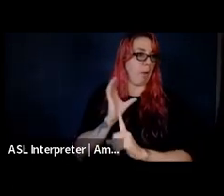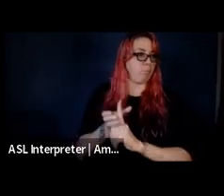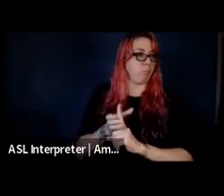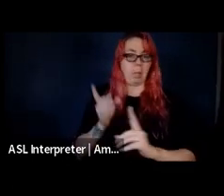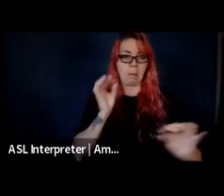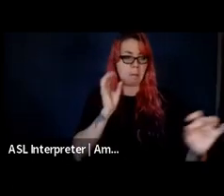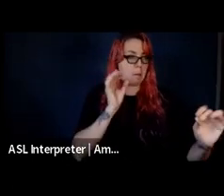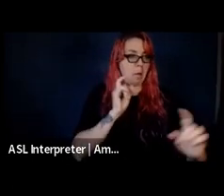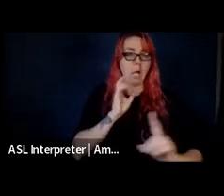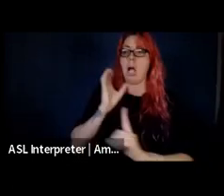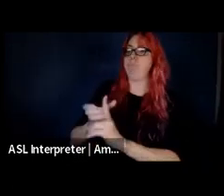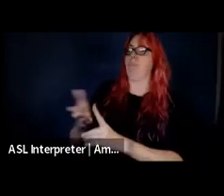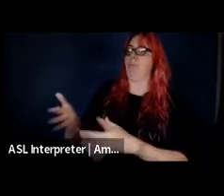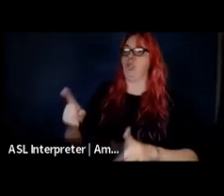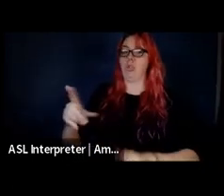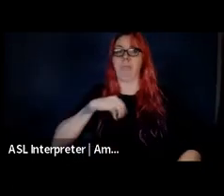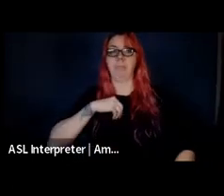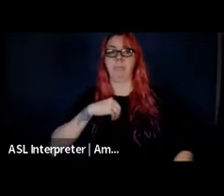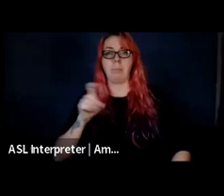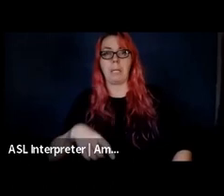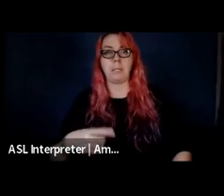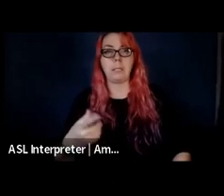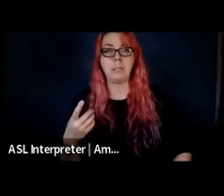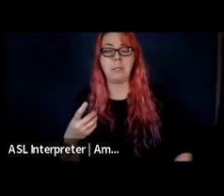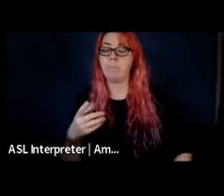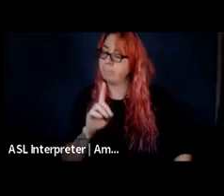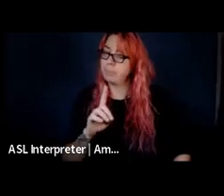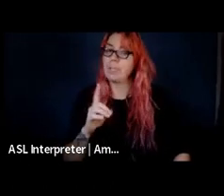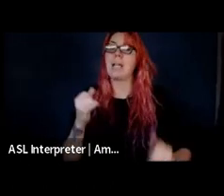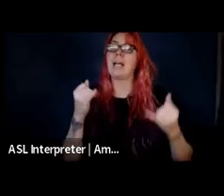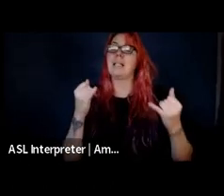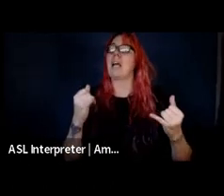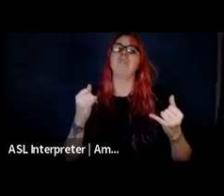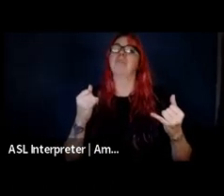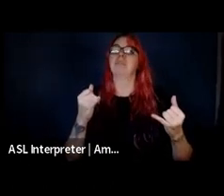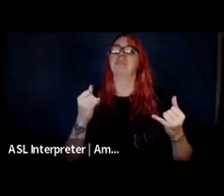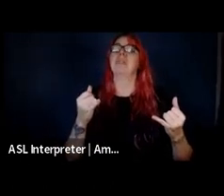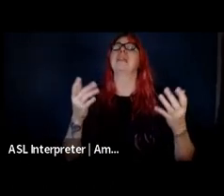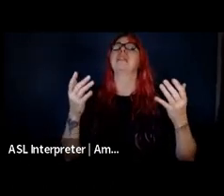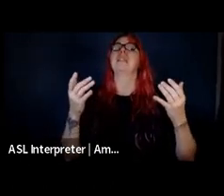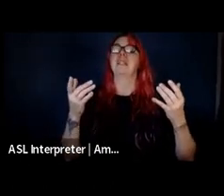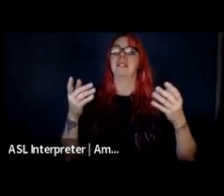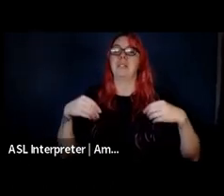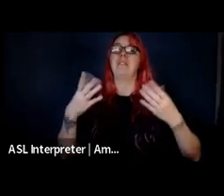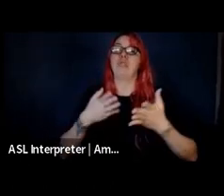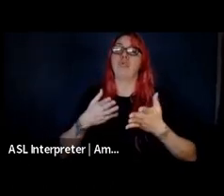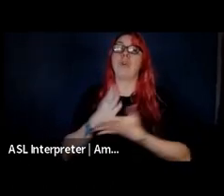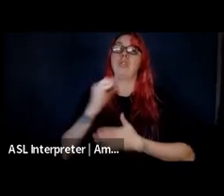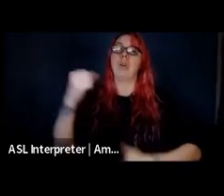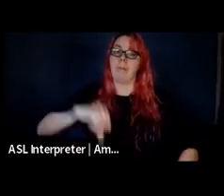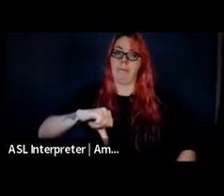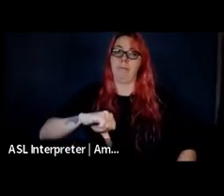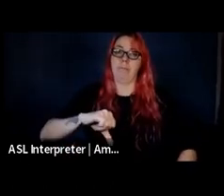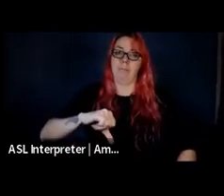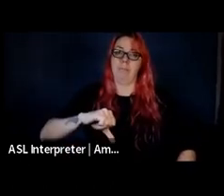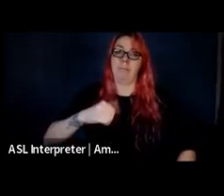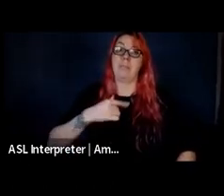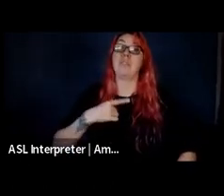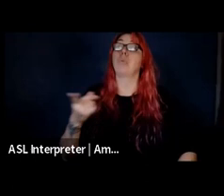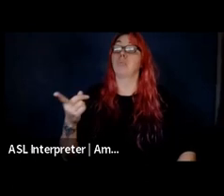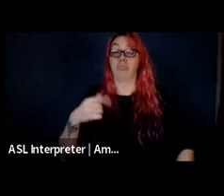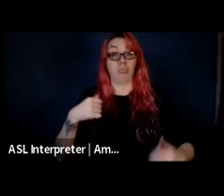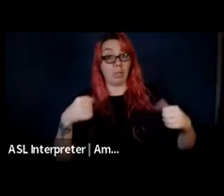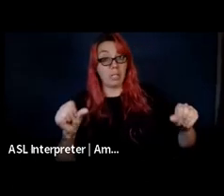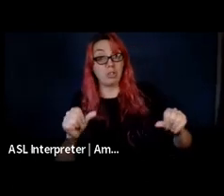that still perpetuated some of these kinds of structures and systems and ways of being experienced by racialized folks, that is starting to shift based on the work of